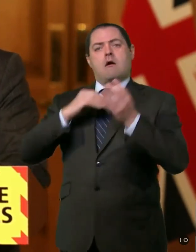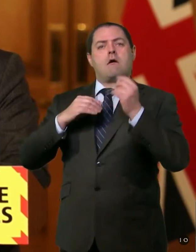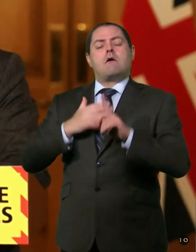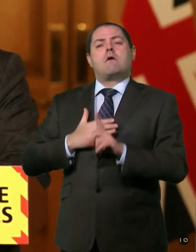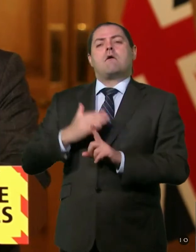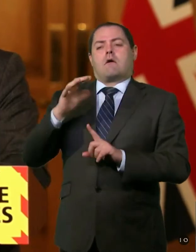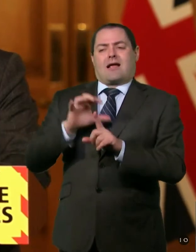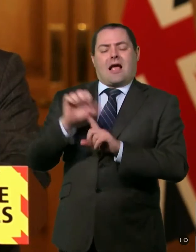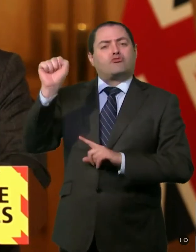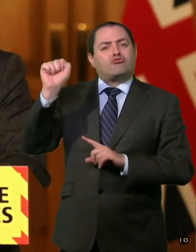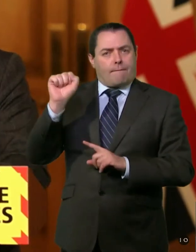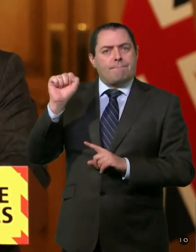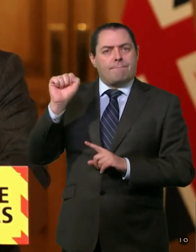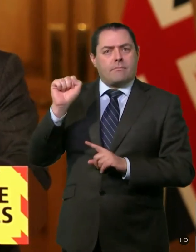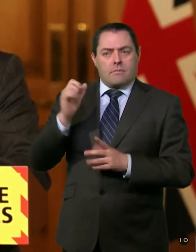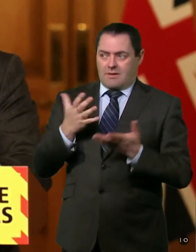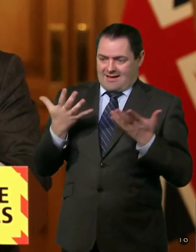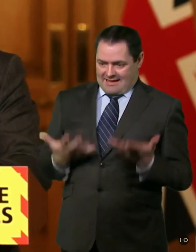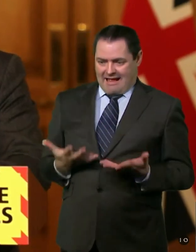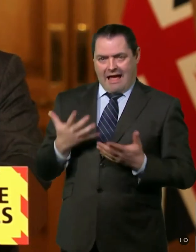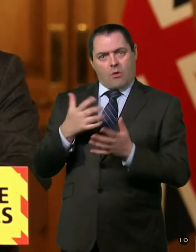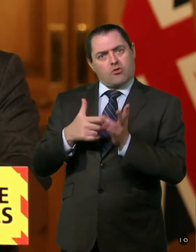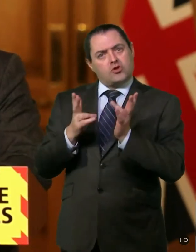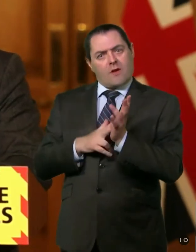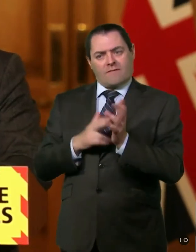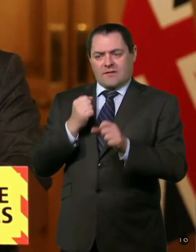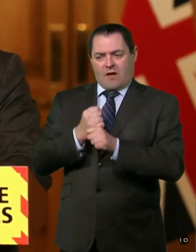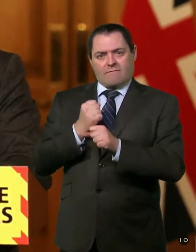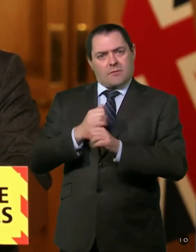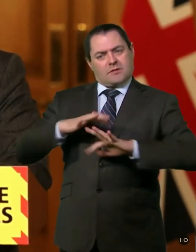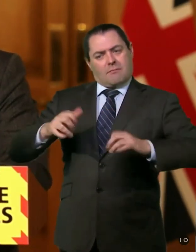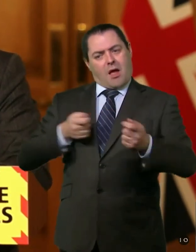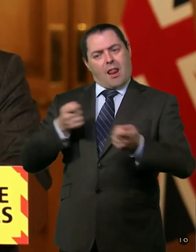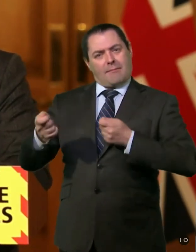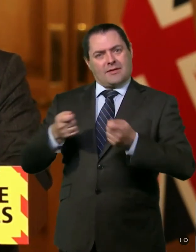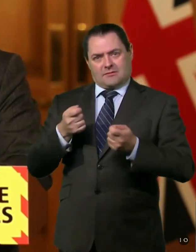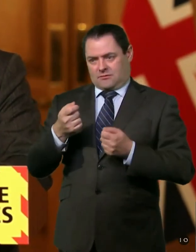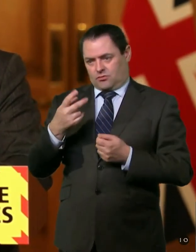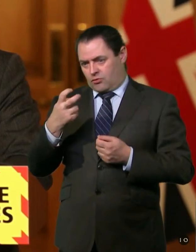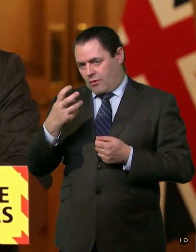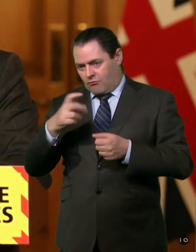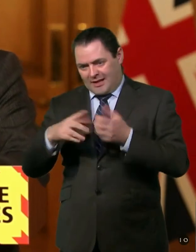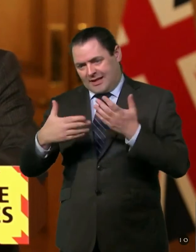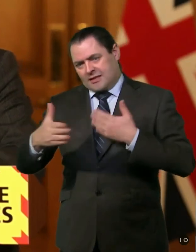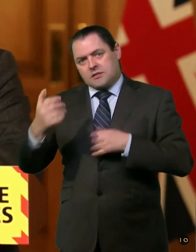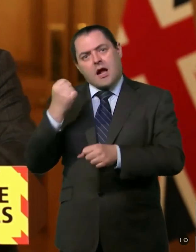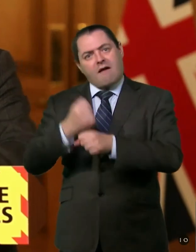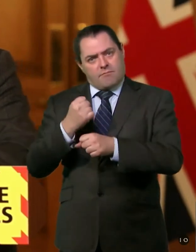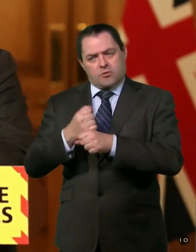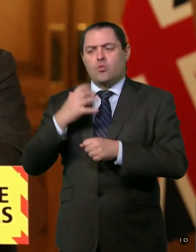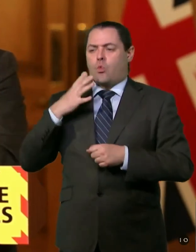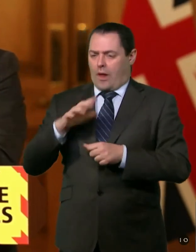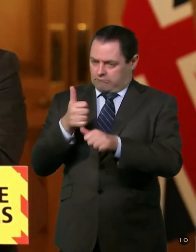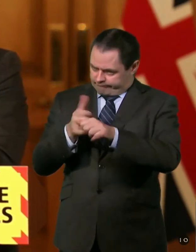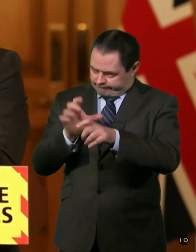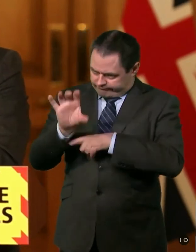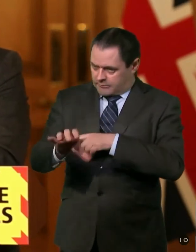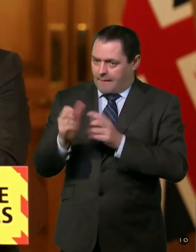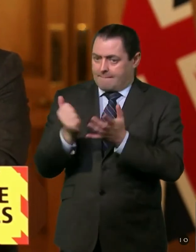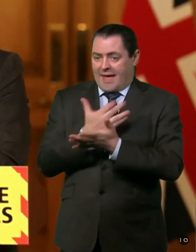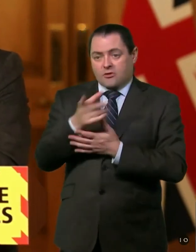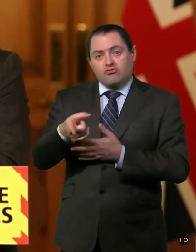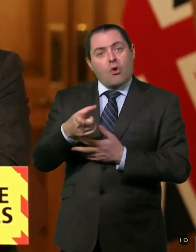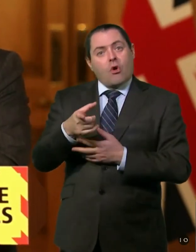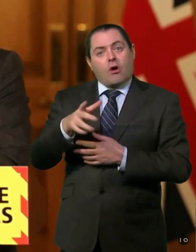of differential learning and kids who may have fallen behind through no fault of their own. And so